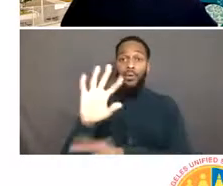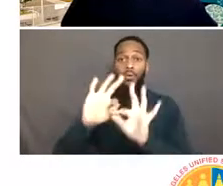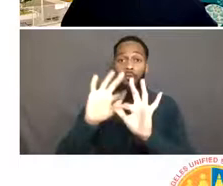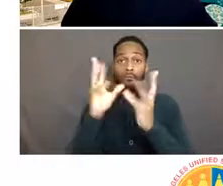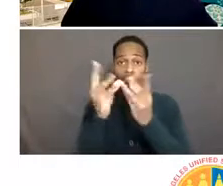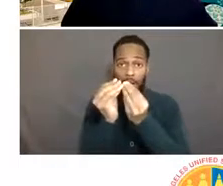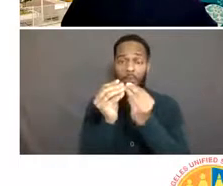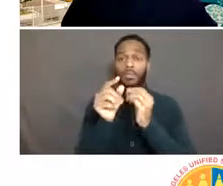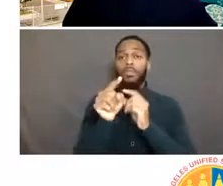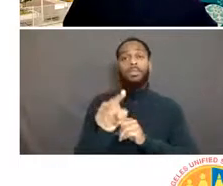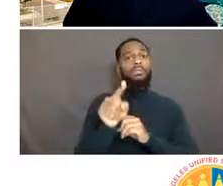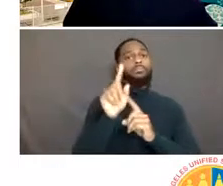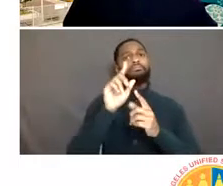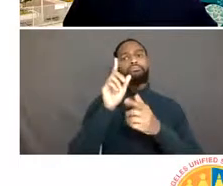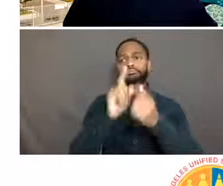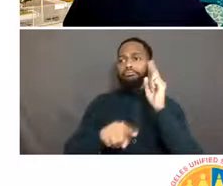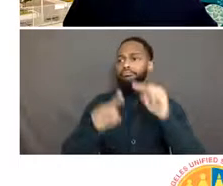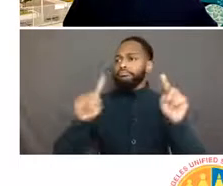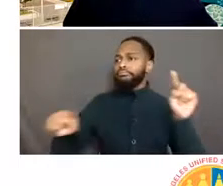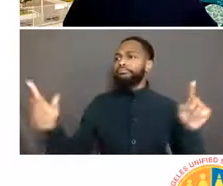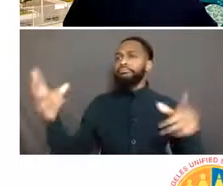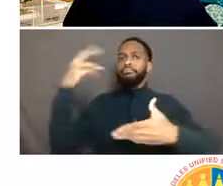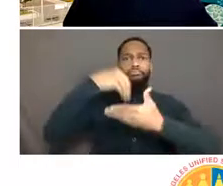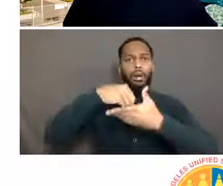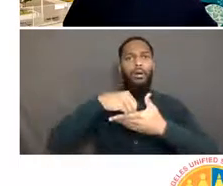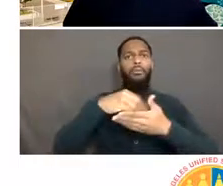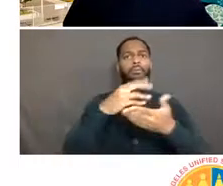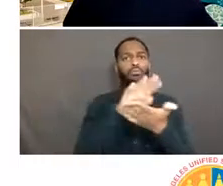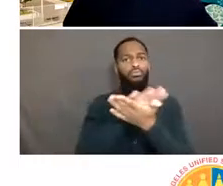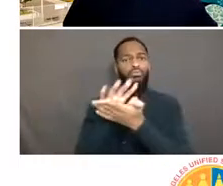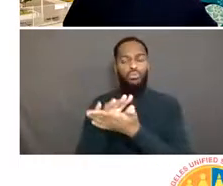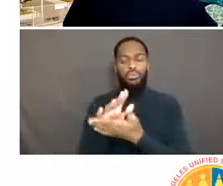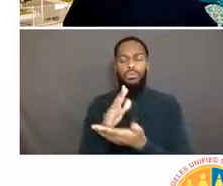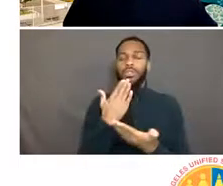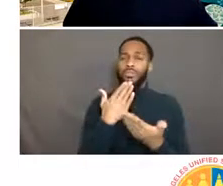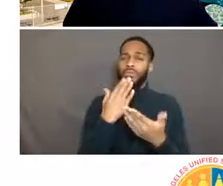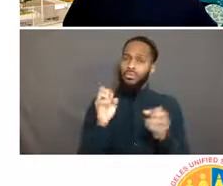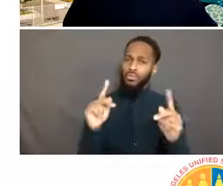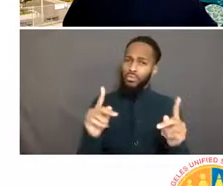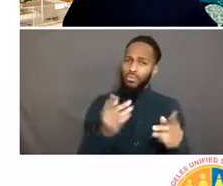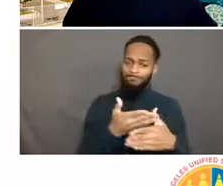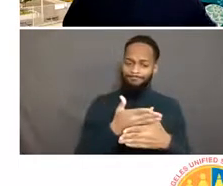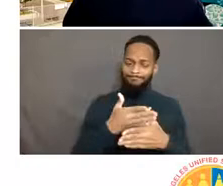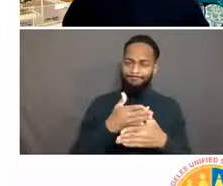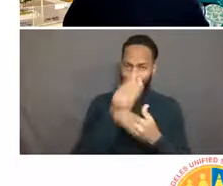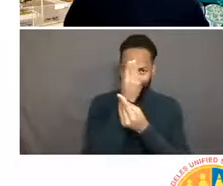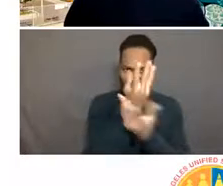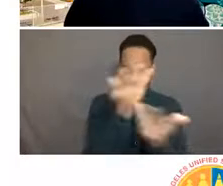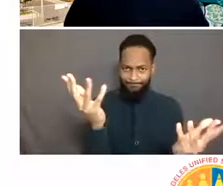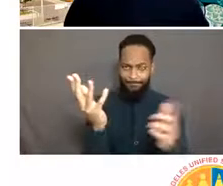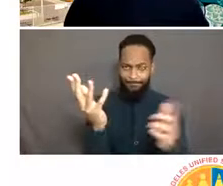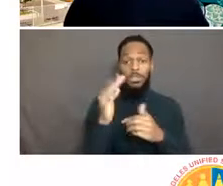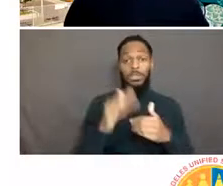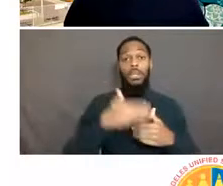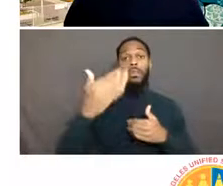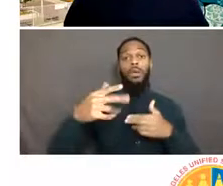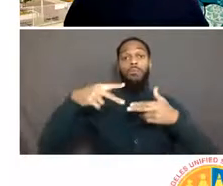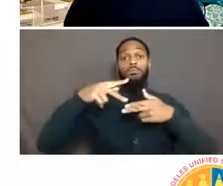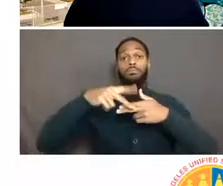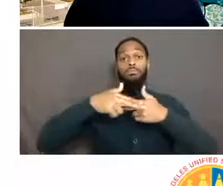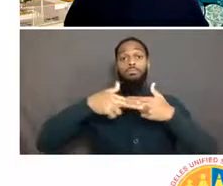and thank you so much for the opportunity to share. If we can go to the next slide, please. Thank you so much.